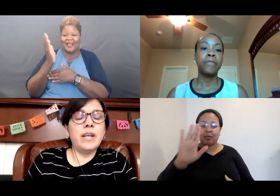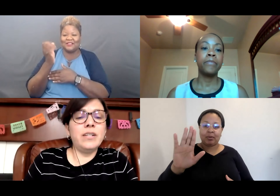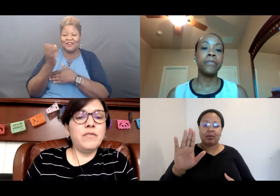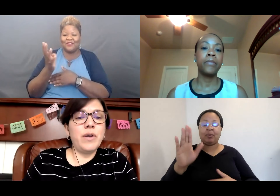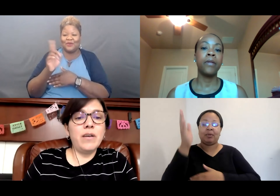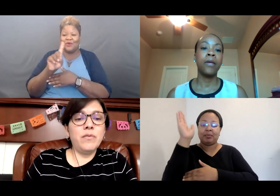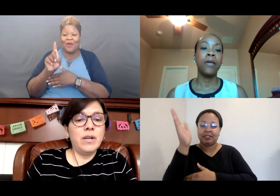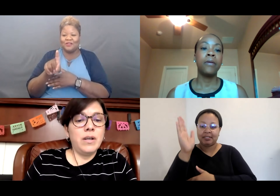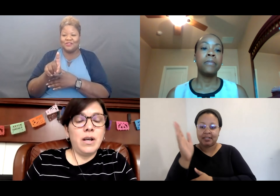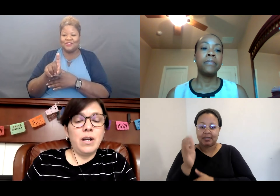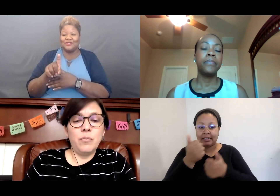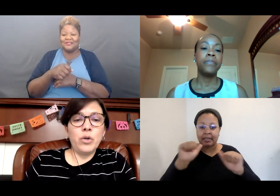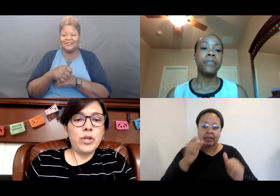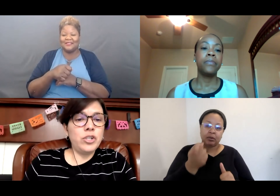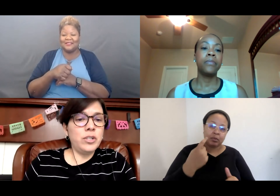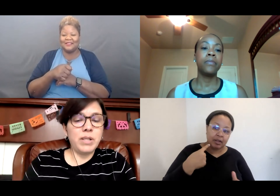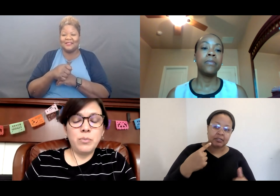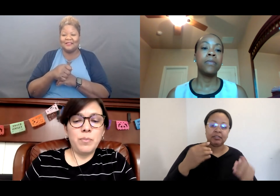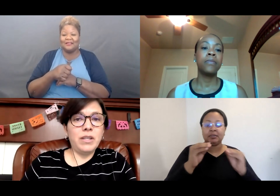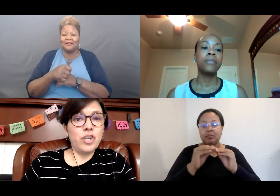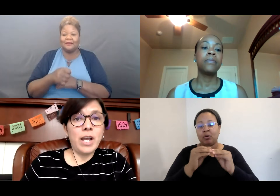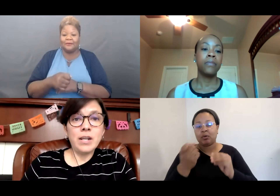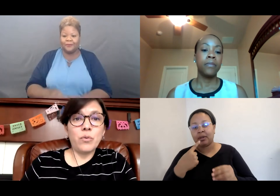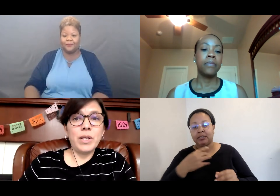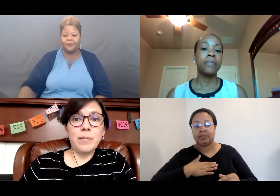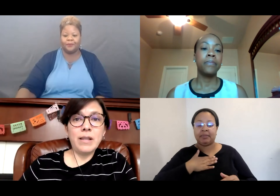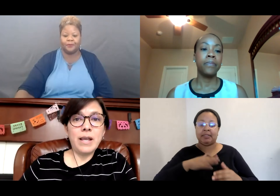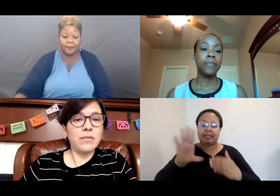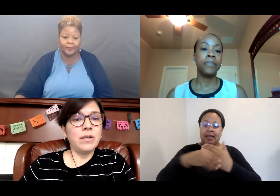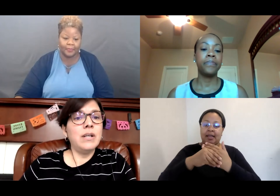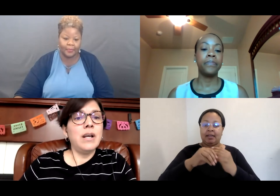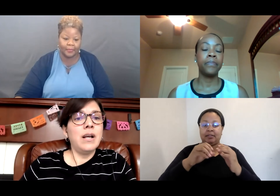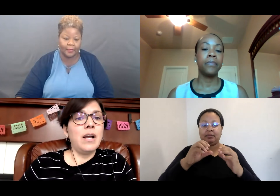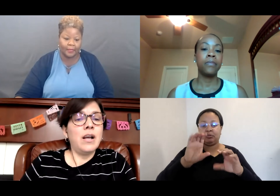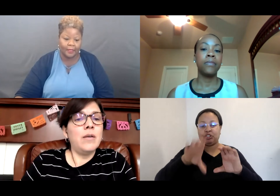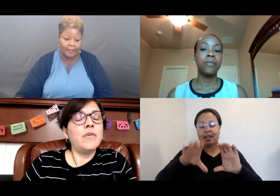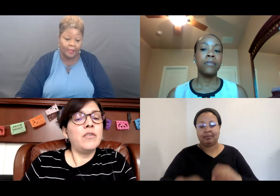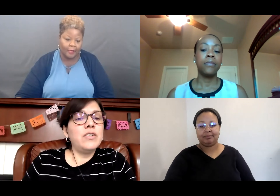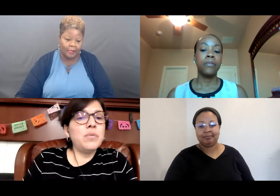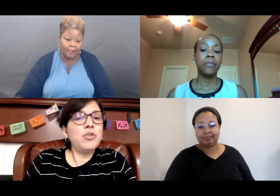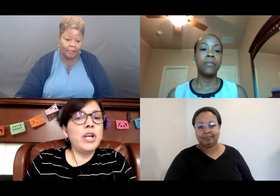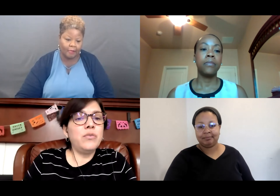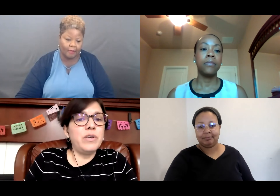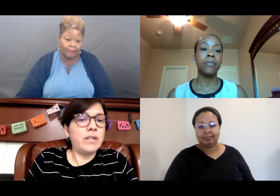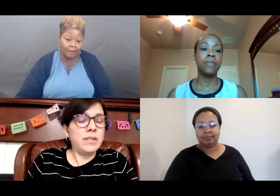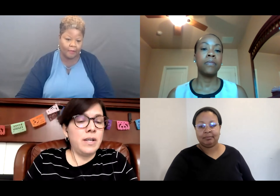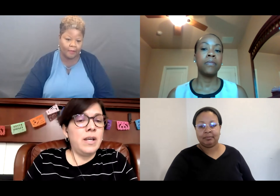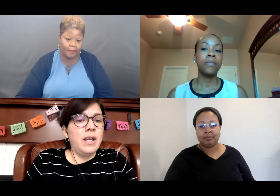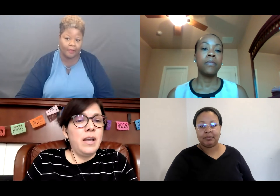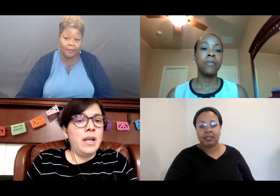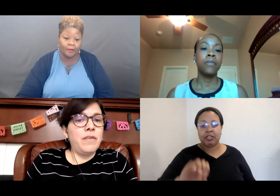questions, and if you have more questions, please put them in the chat and I will read them out loud. This is from Shannon